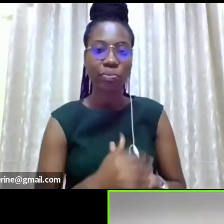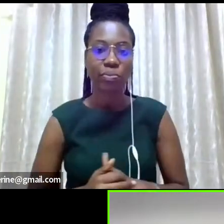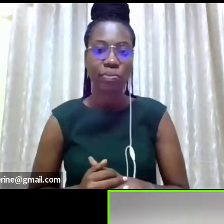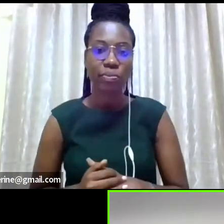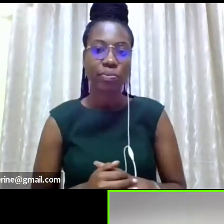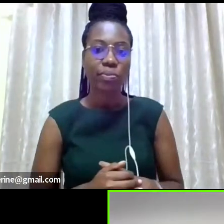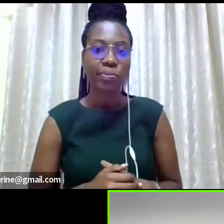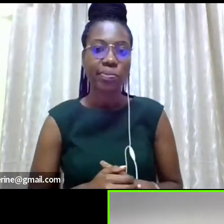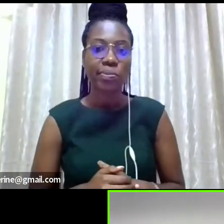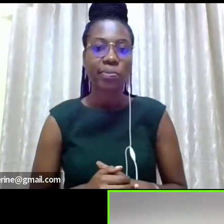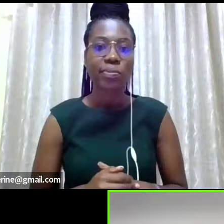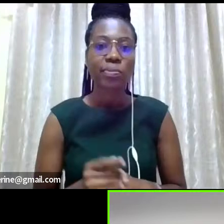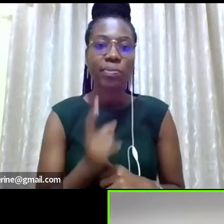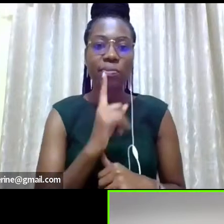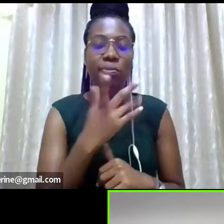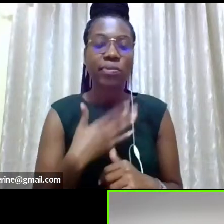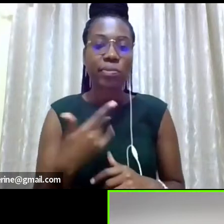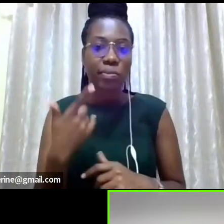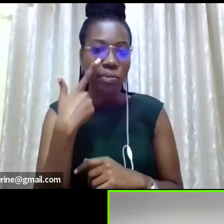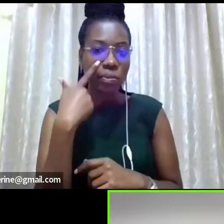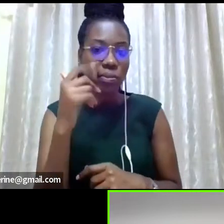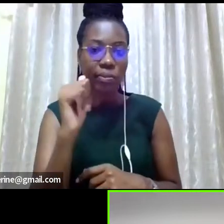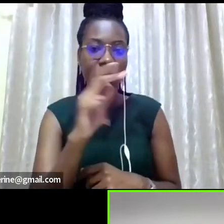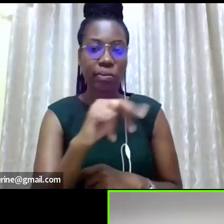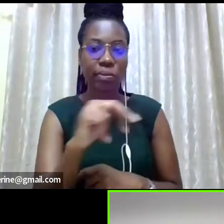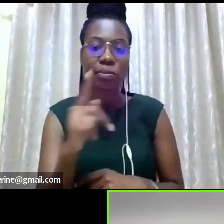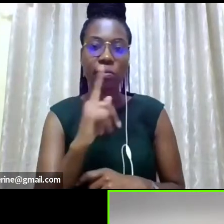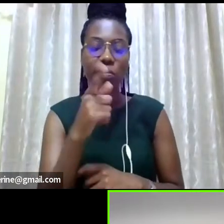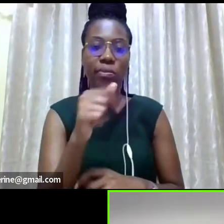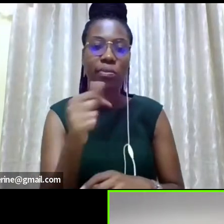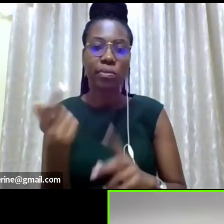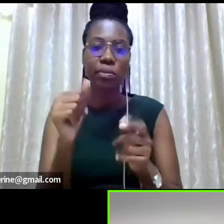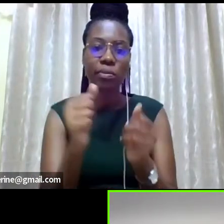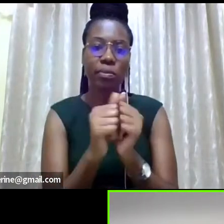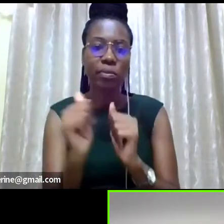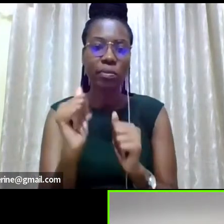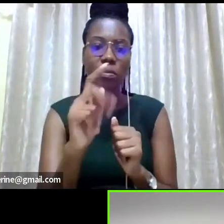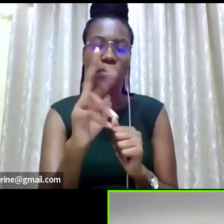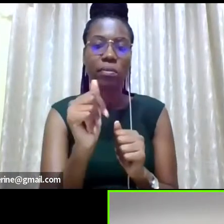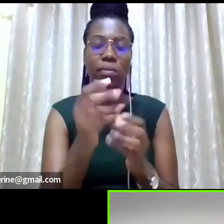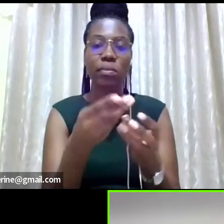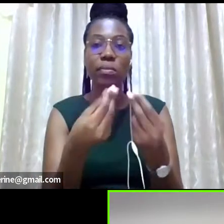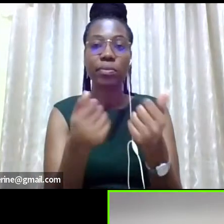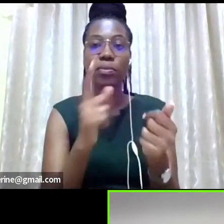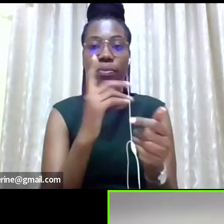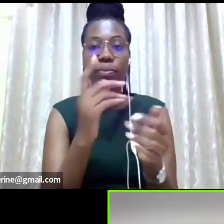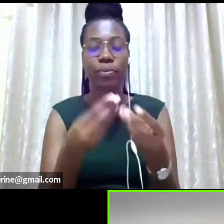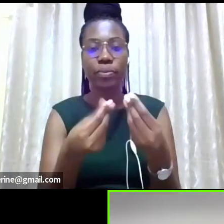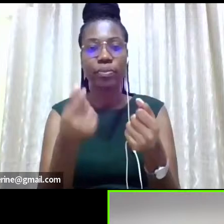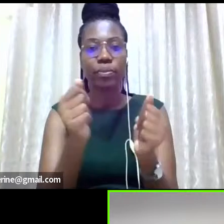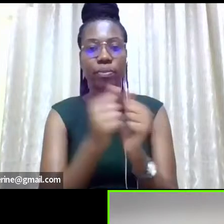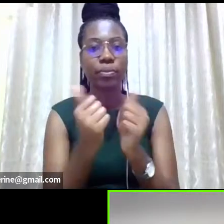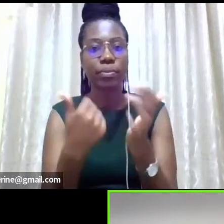And yes, you can also get in touch with us at Atara Solutions. We are able to give you some solutions to these problems.